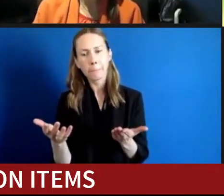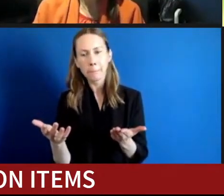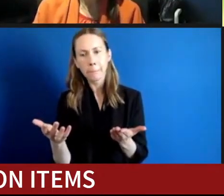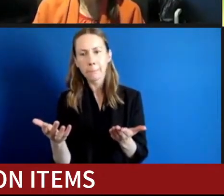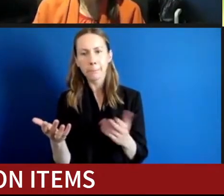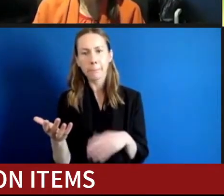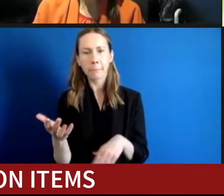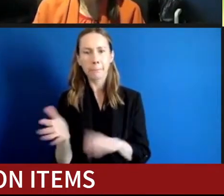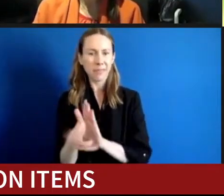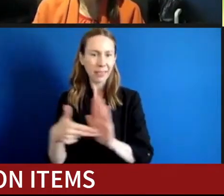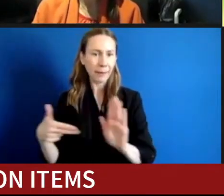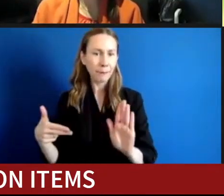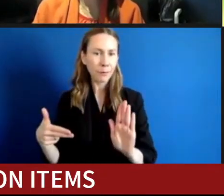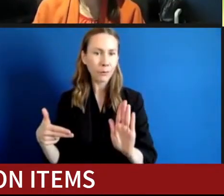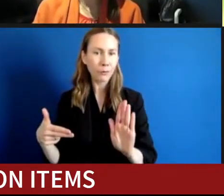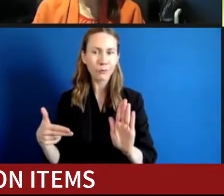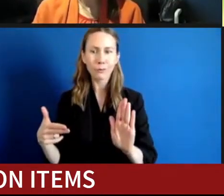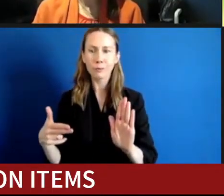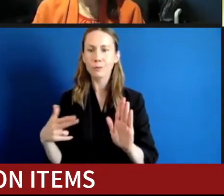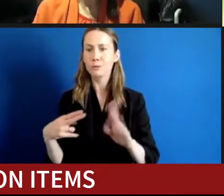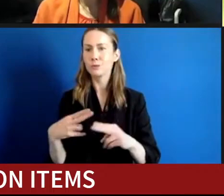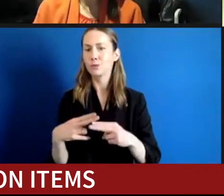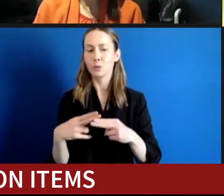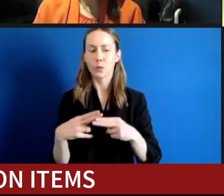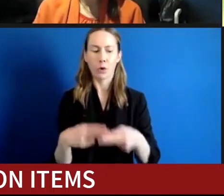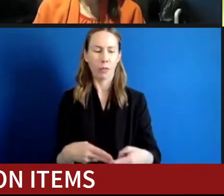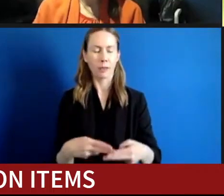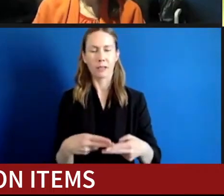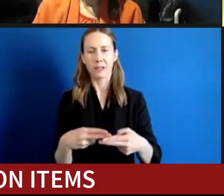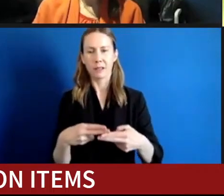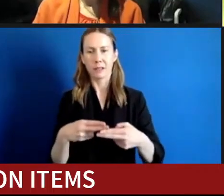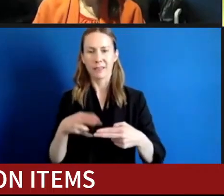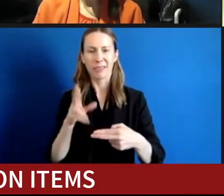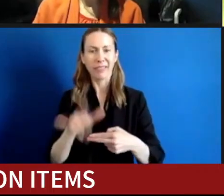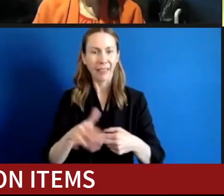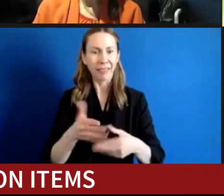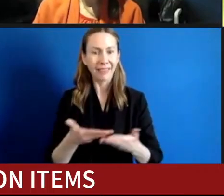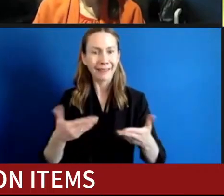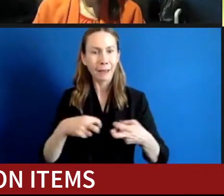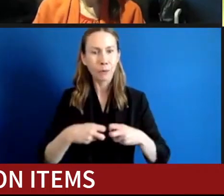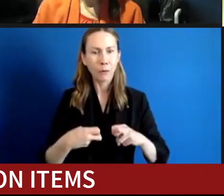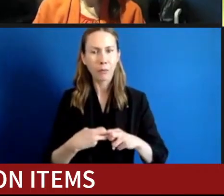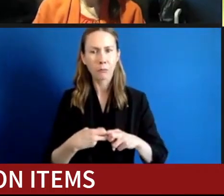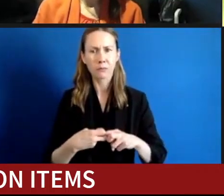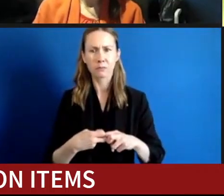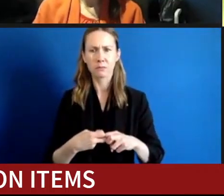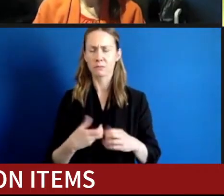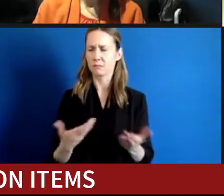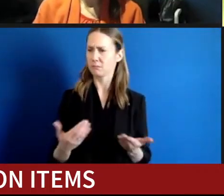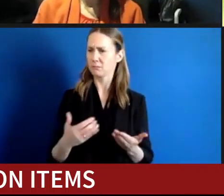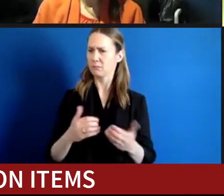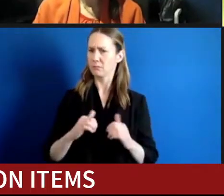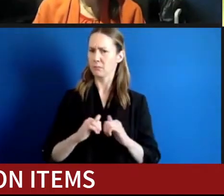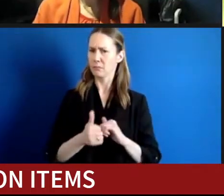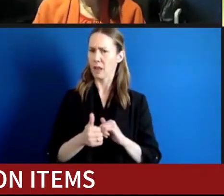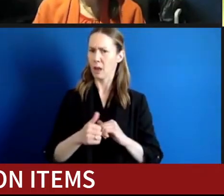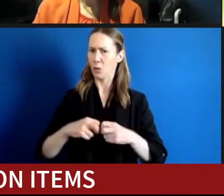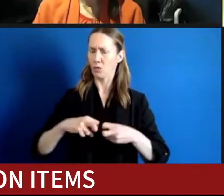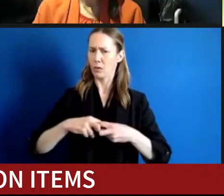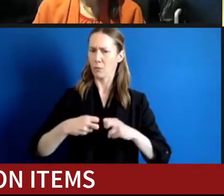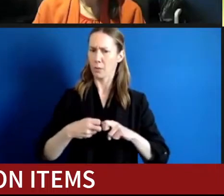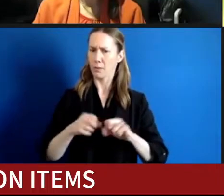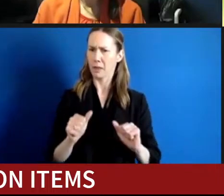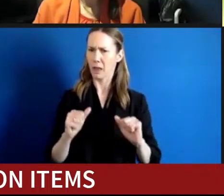label of calling it actually a problem, then how can the problem be also streams?